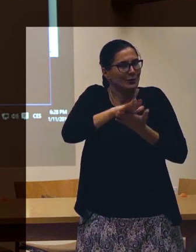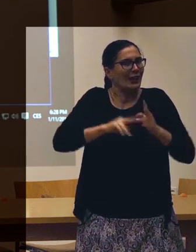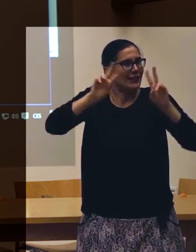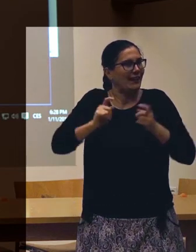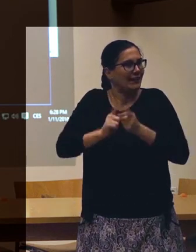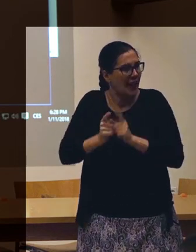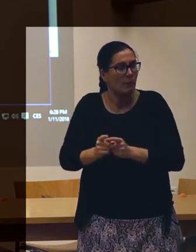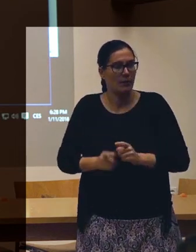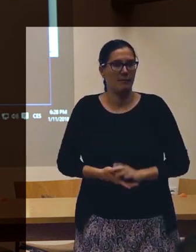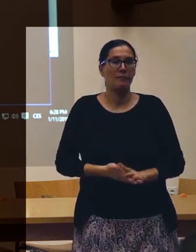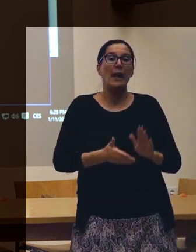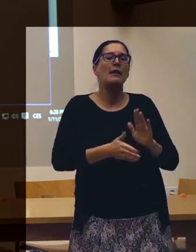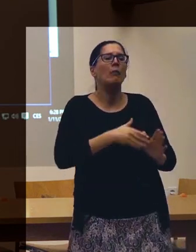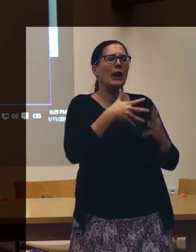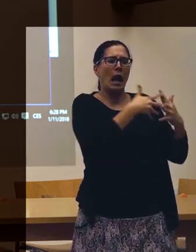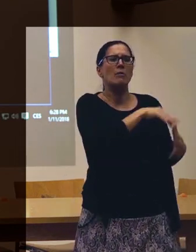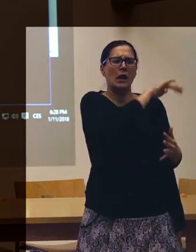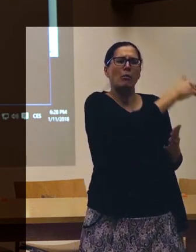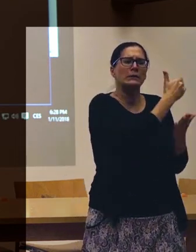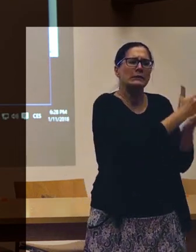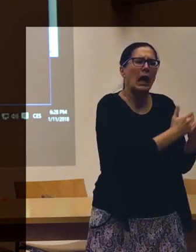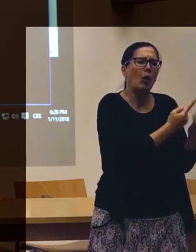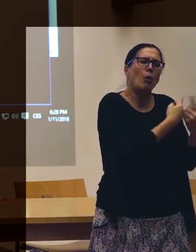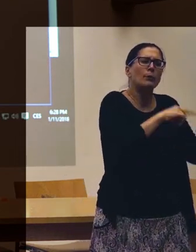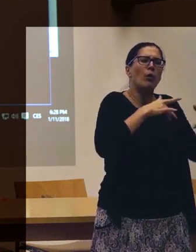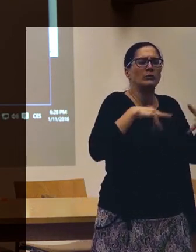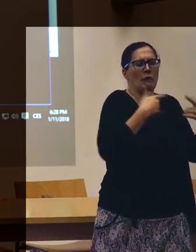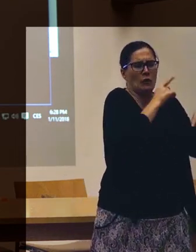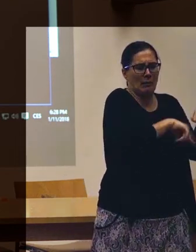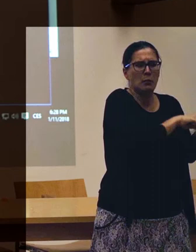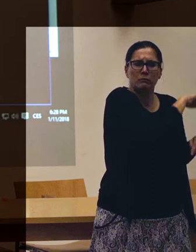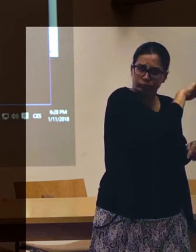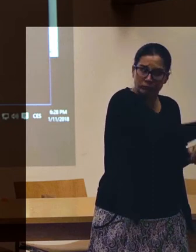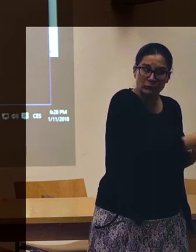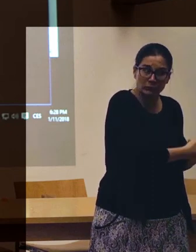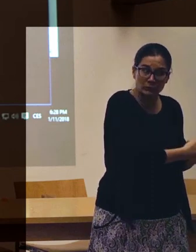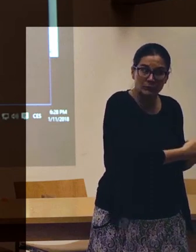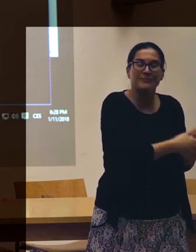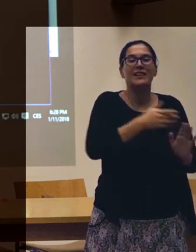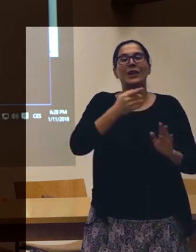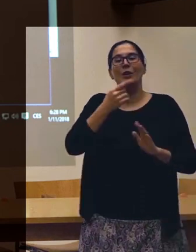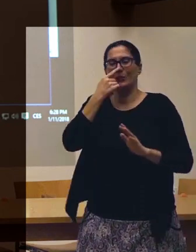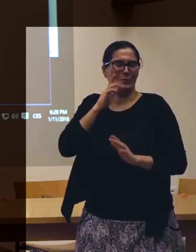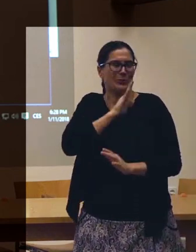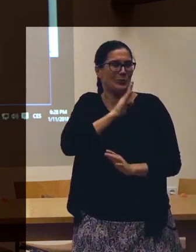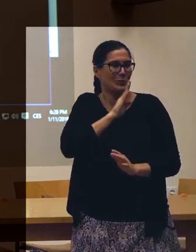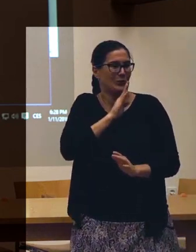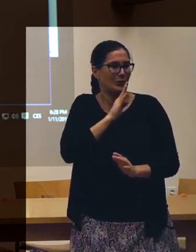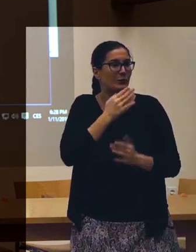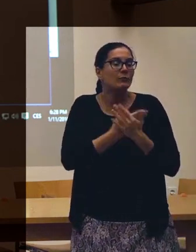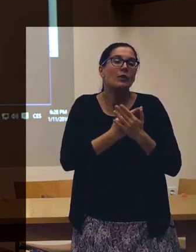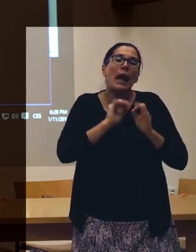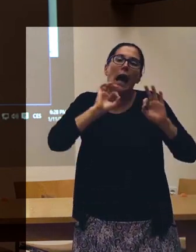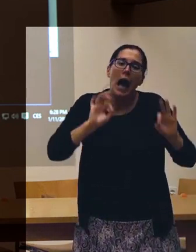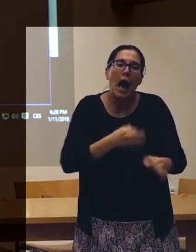Americans with Disability Act, which is active more than 25 years already, we don't have such a practice. So we decided that it's going to be,